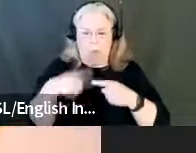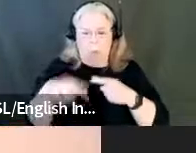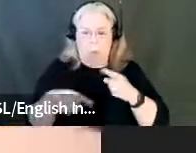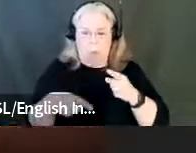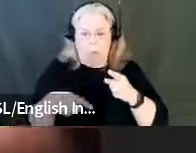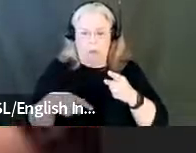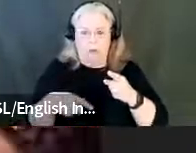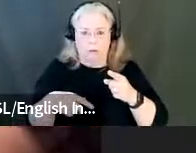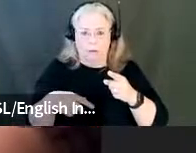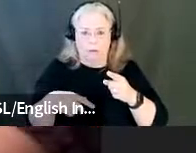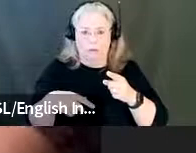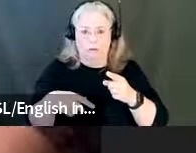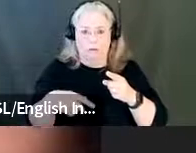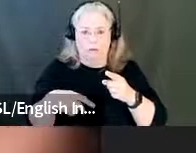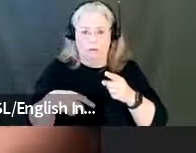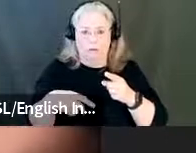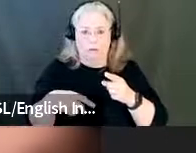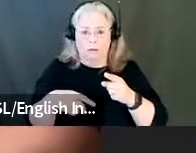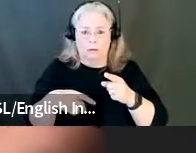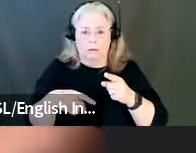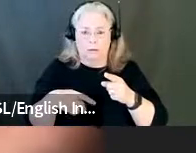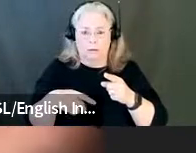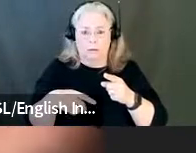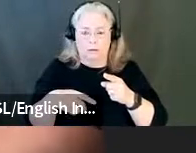like this,